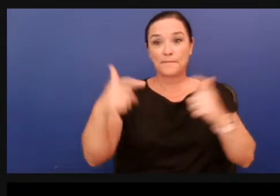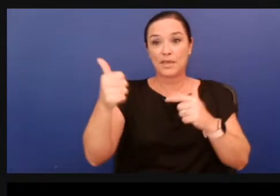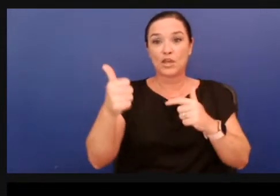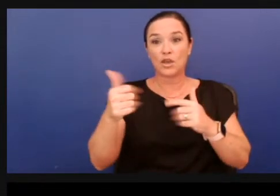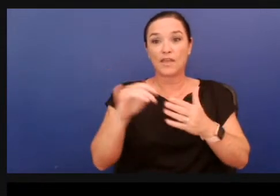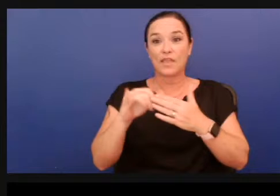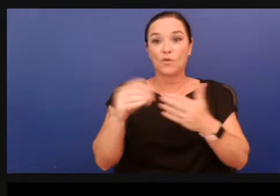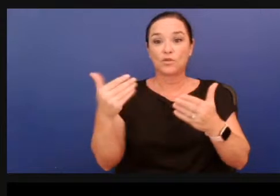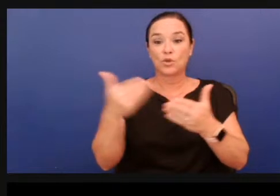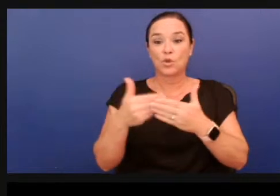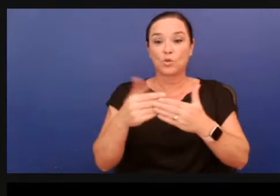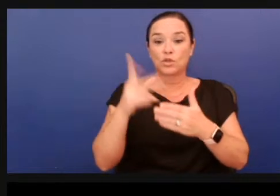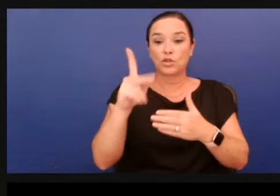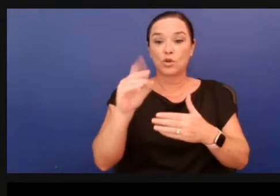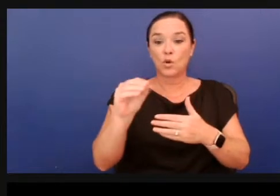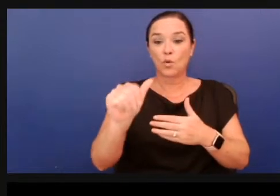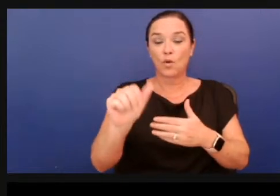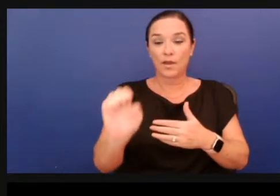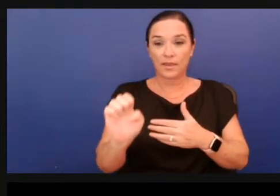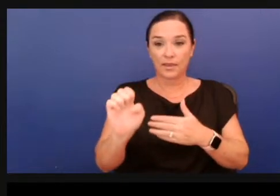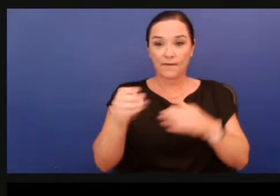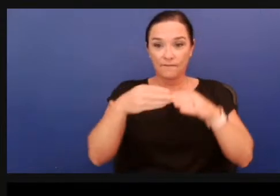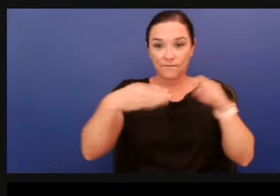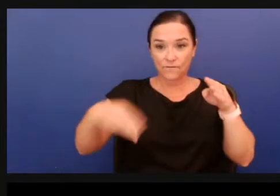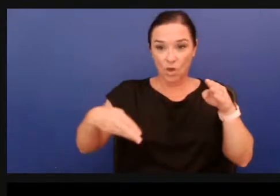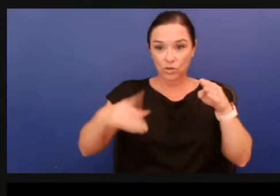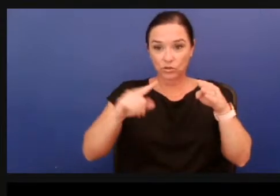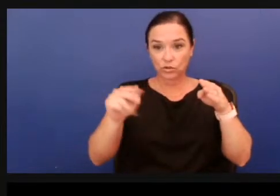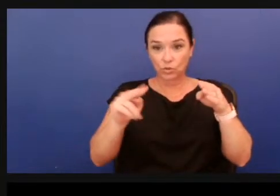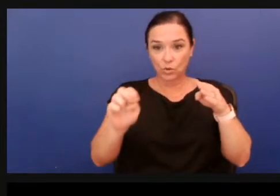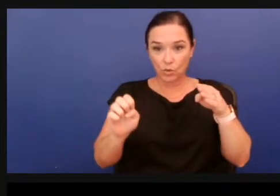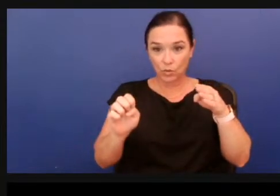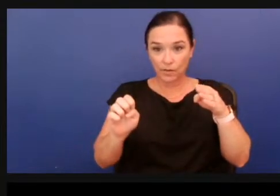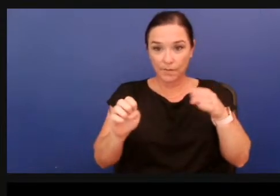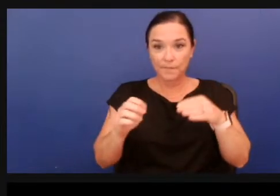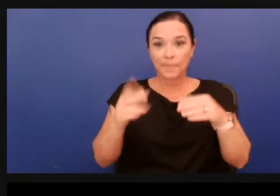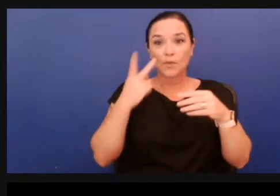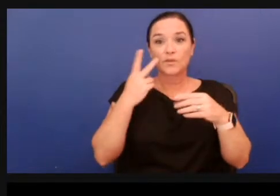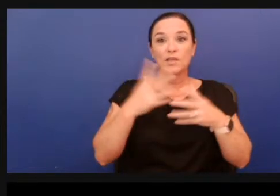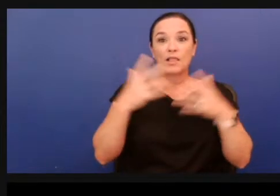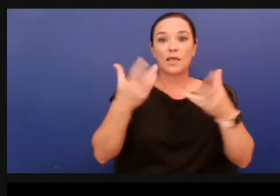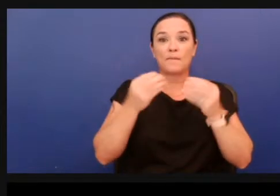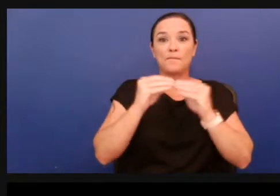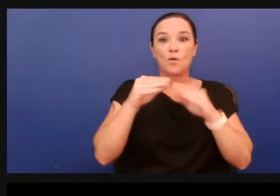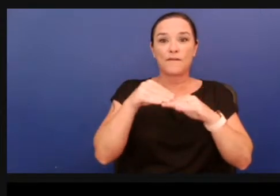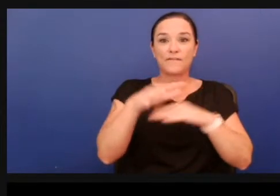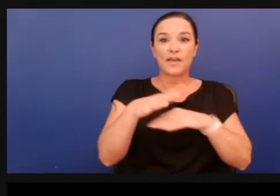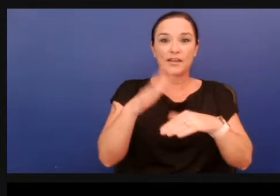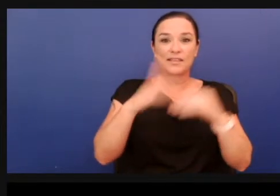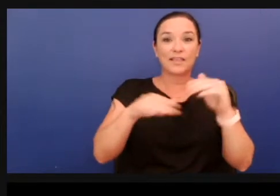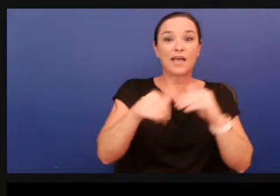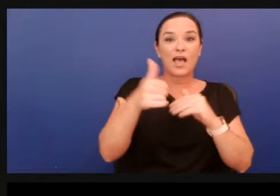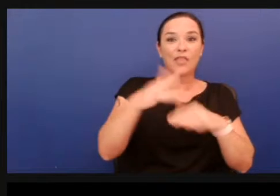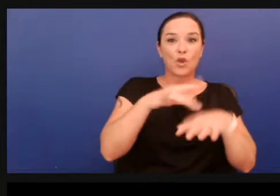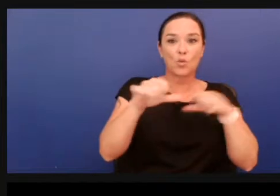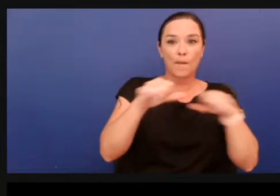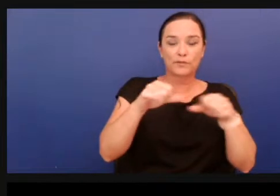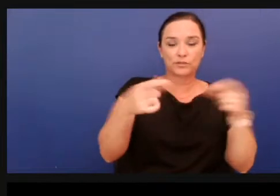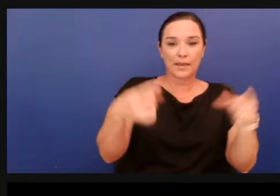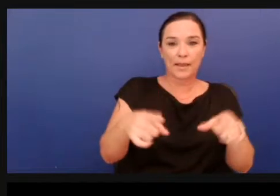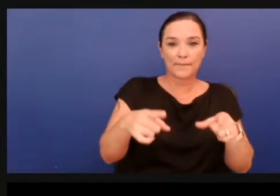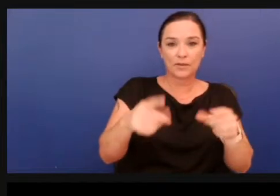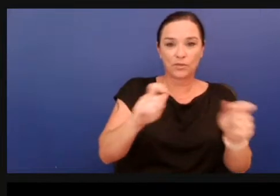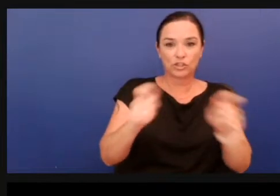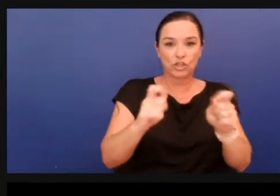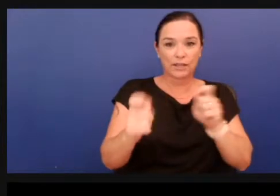fault zone. This is likely why this is the case. But you see a lot more effect than any of the previous eruptions that we've had here on